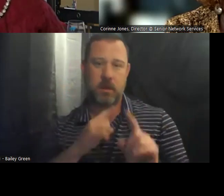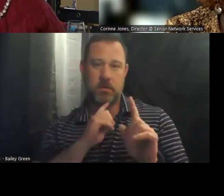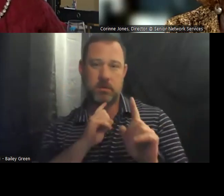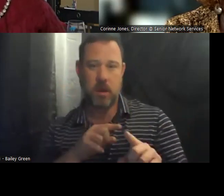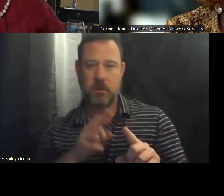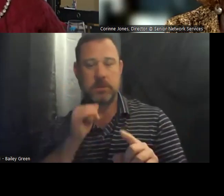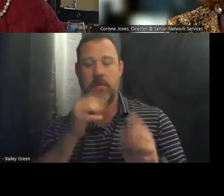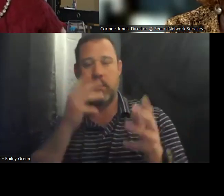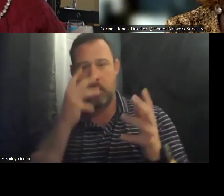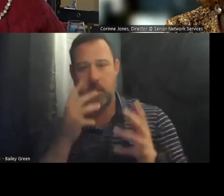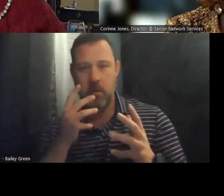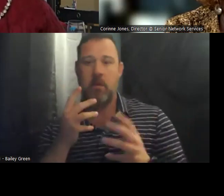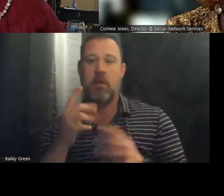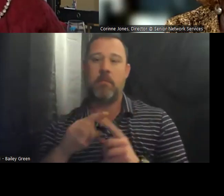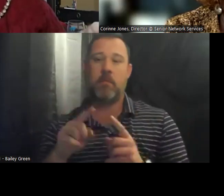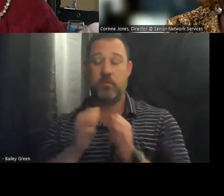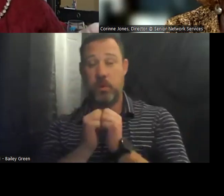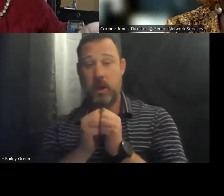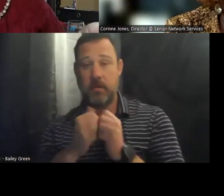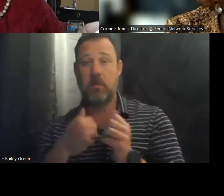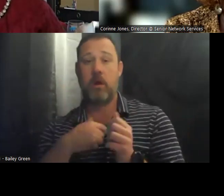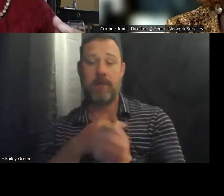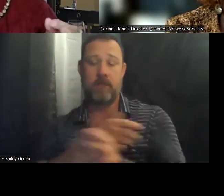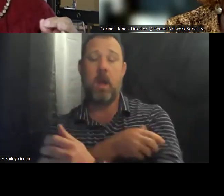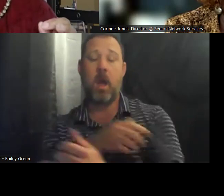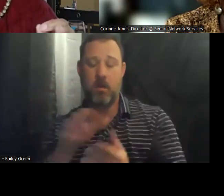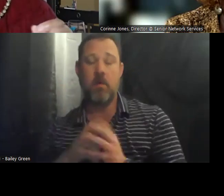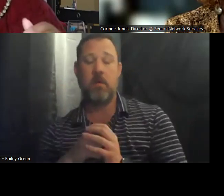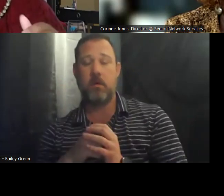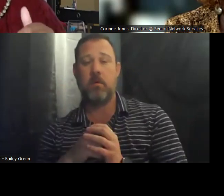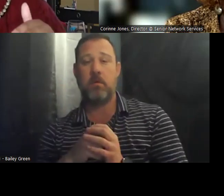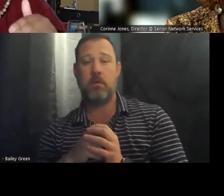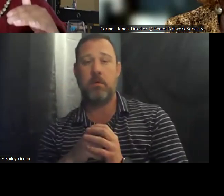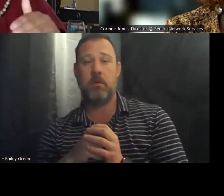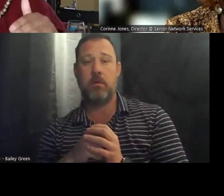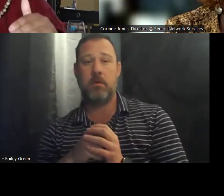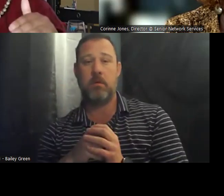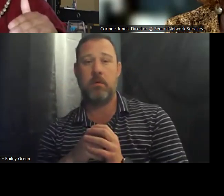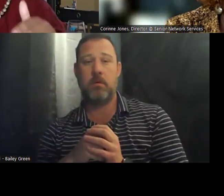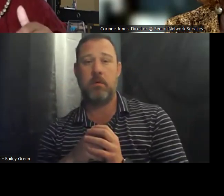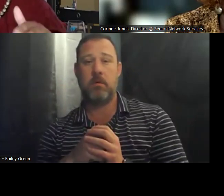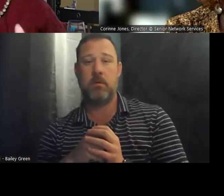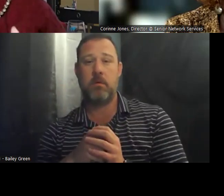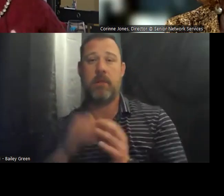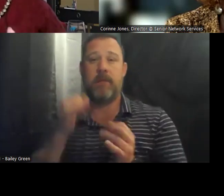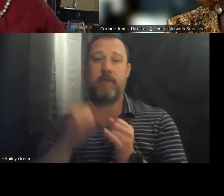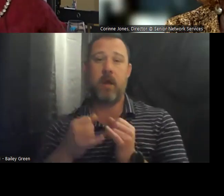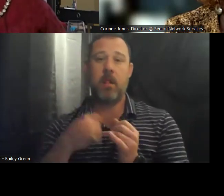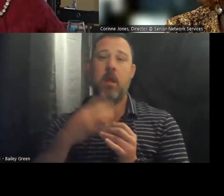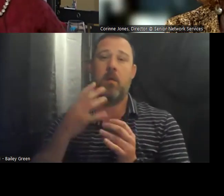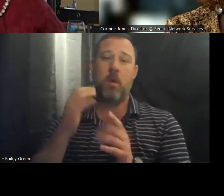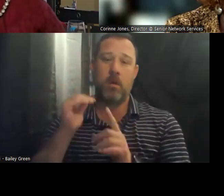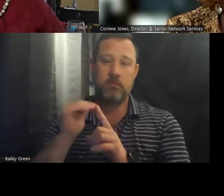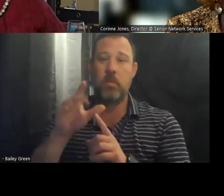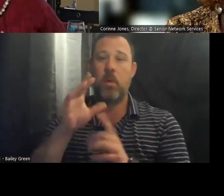gloom and doom, but to say together we've got some power here. And then finally, I want to give a nod to a comment